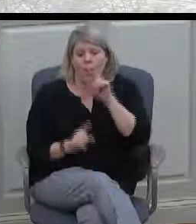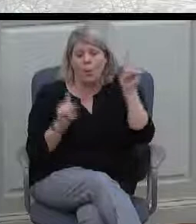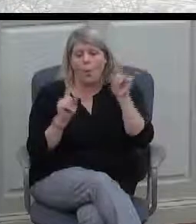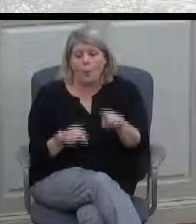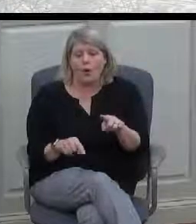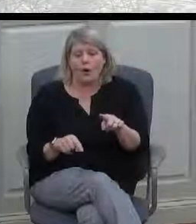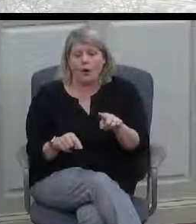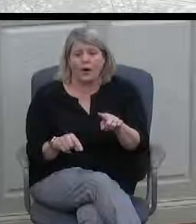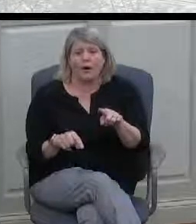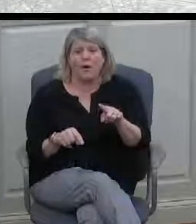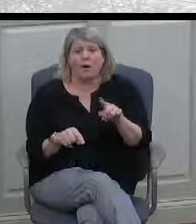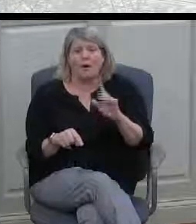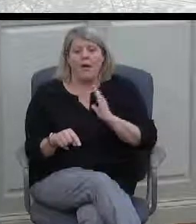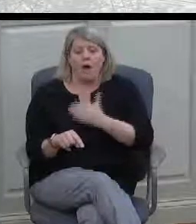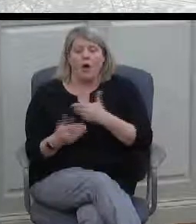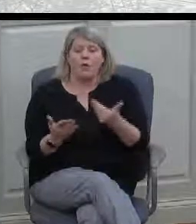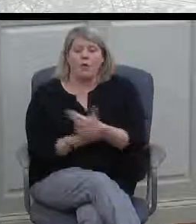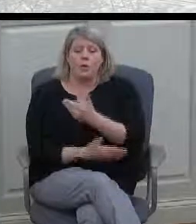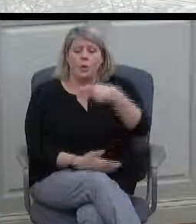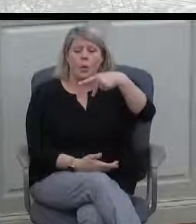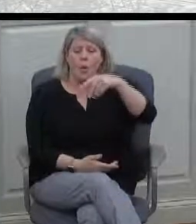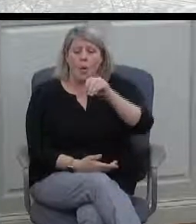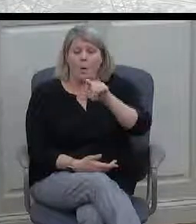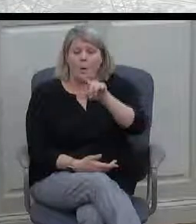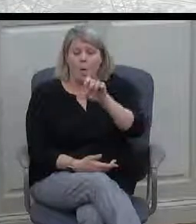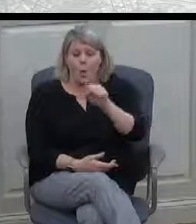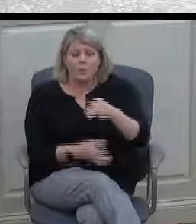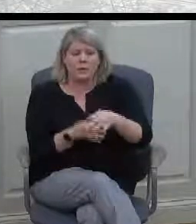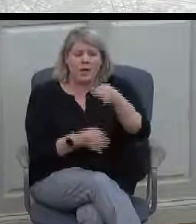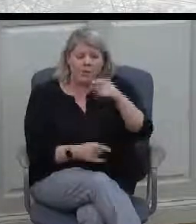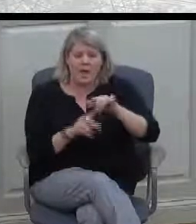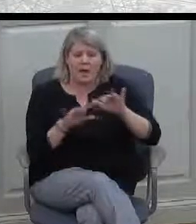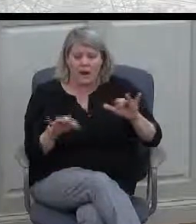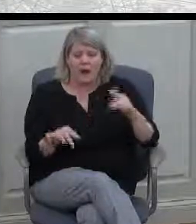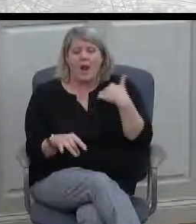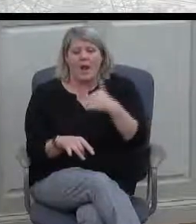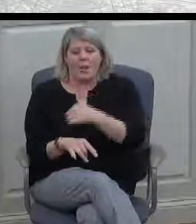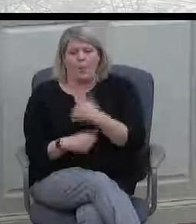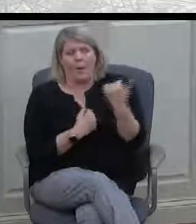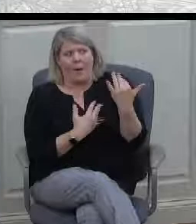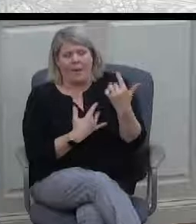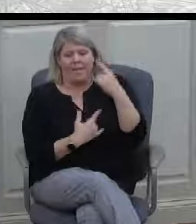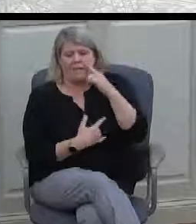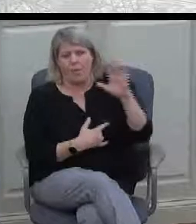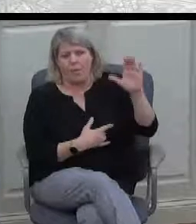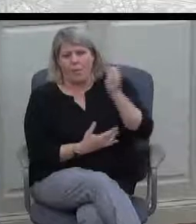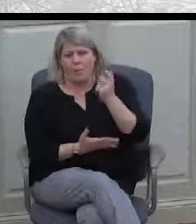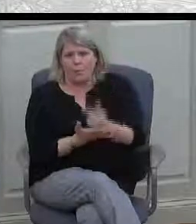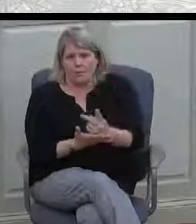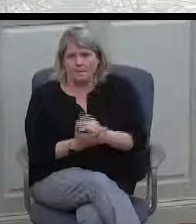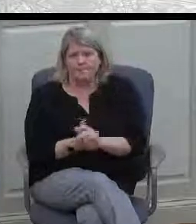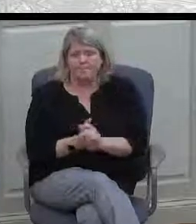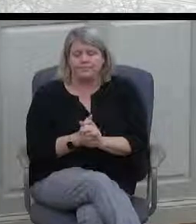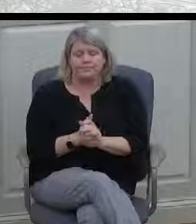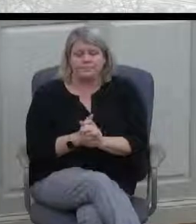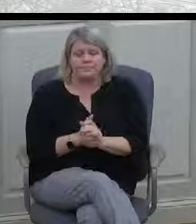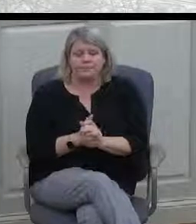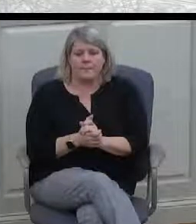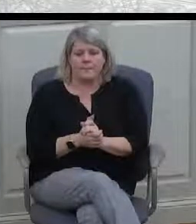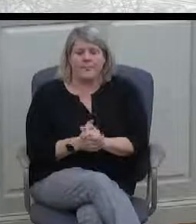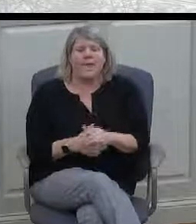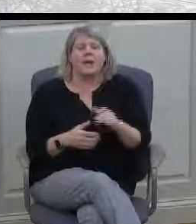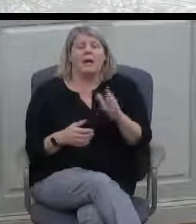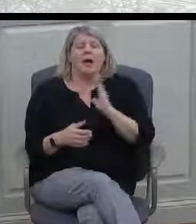signal poles and arms. And then at that point, we're at the mercy of the lead times that those will have. Streetscape